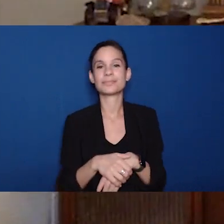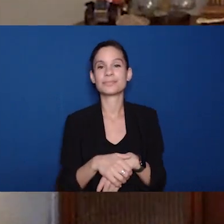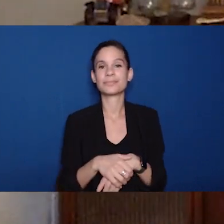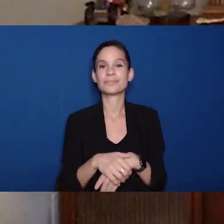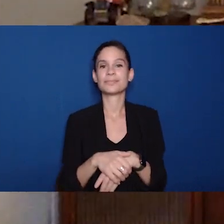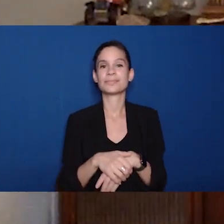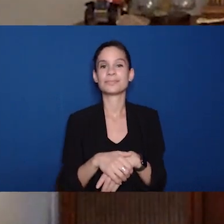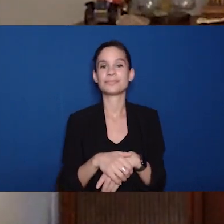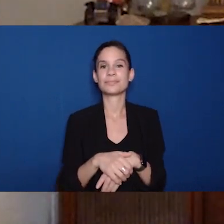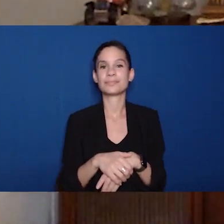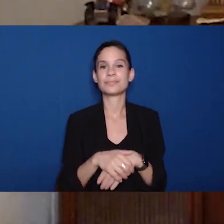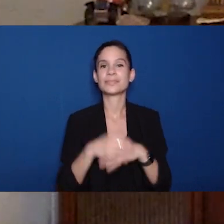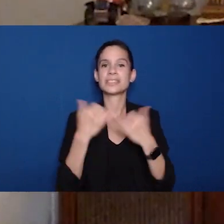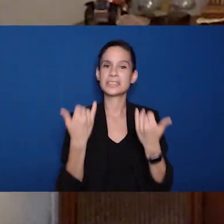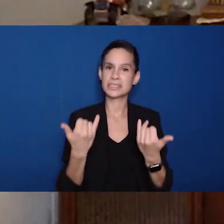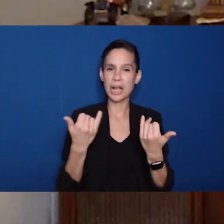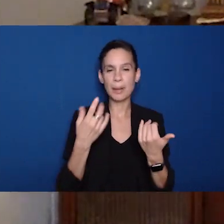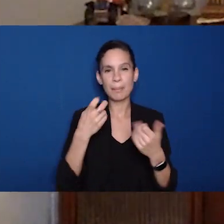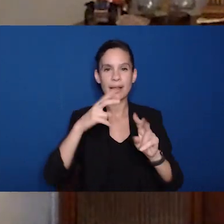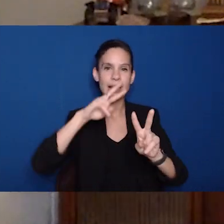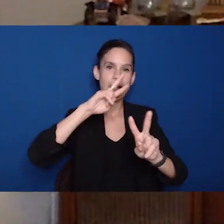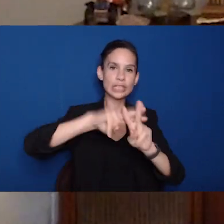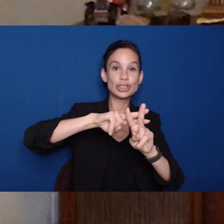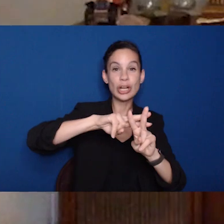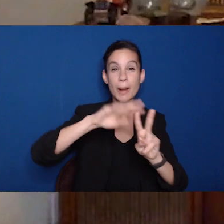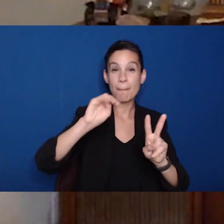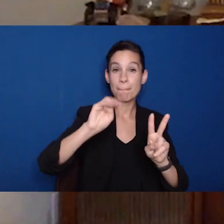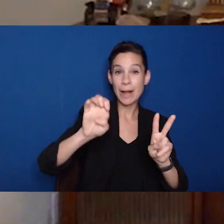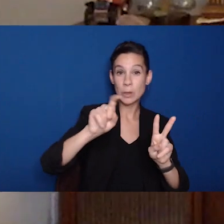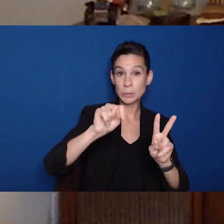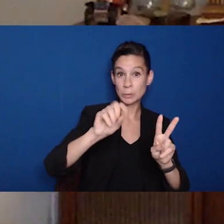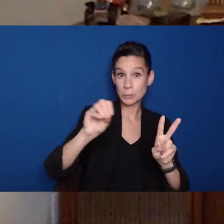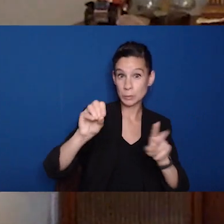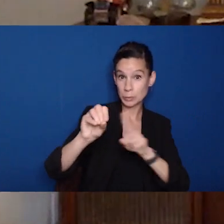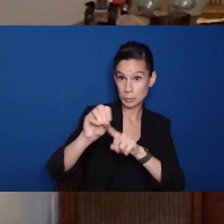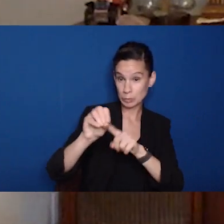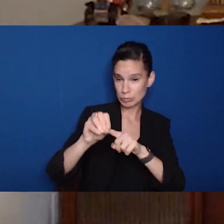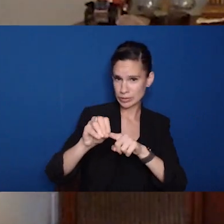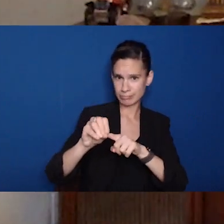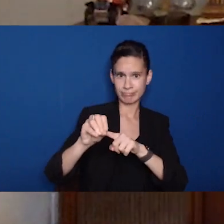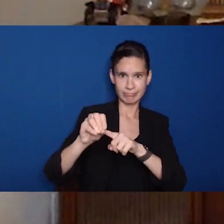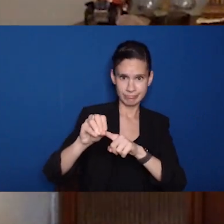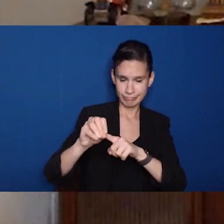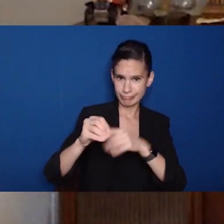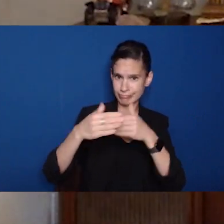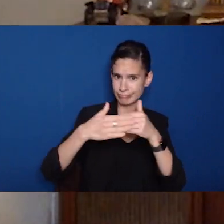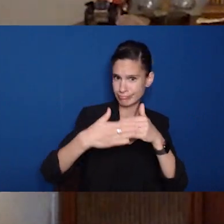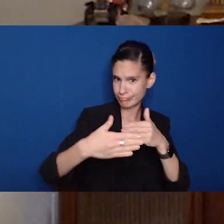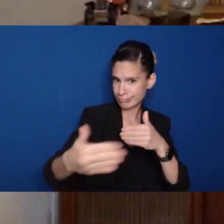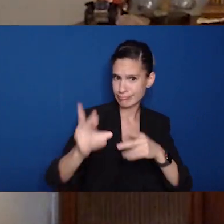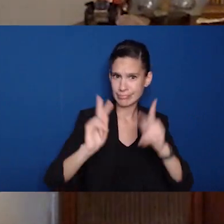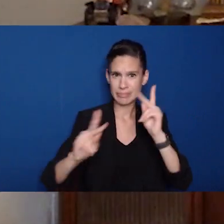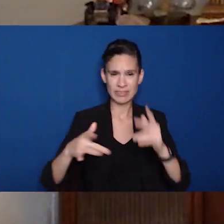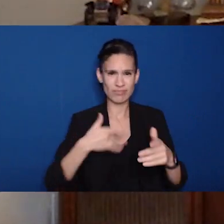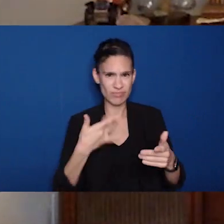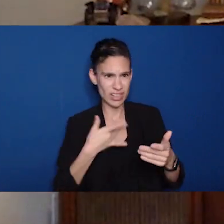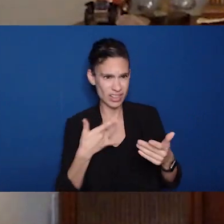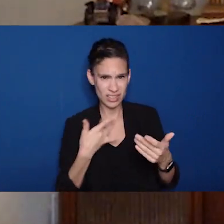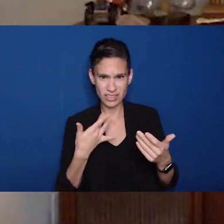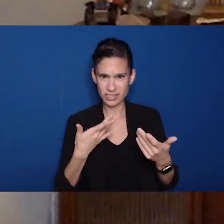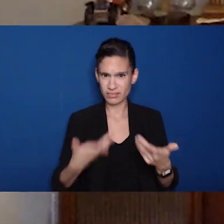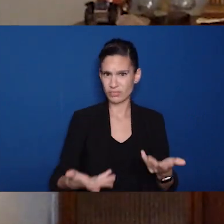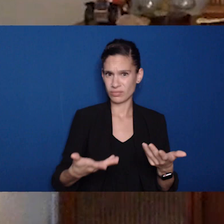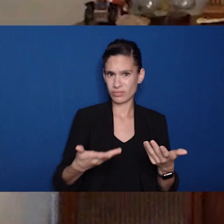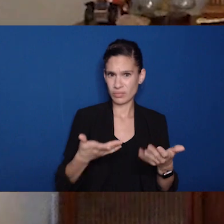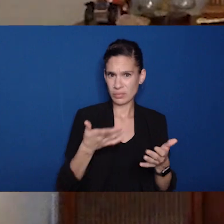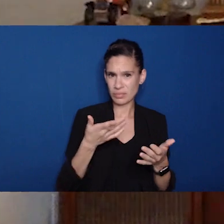the fact that we are now post, Me Too, and people truly feeling like they have a